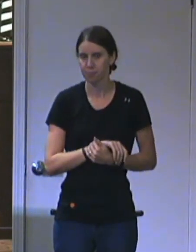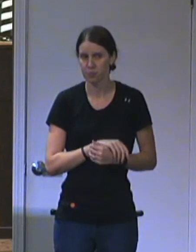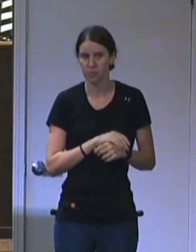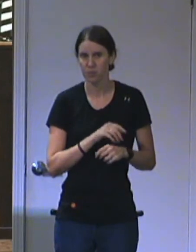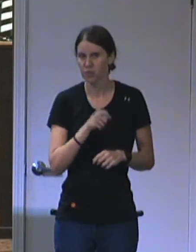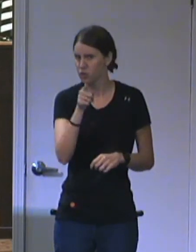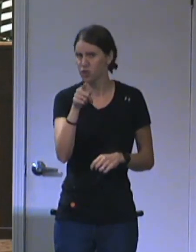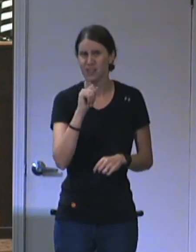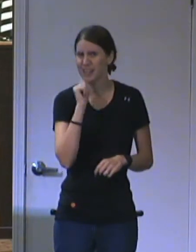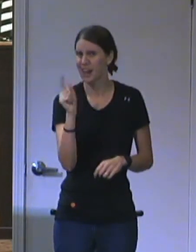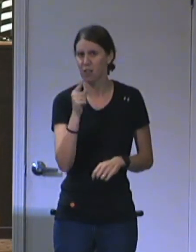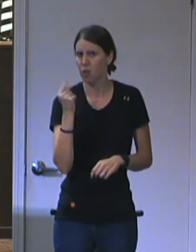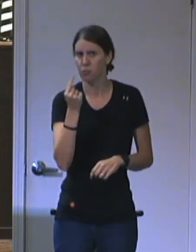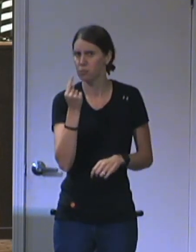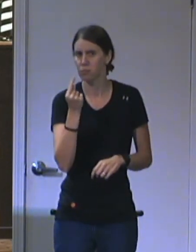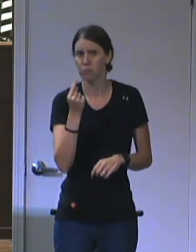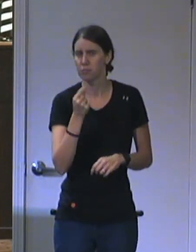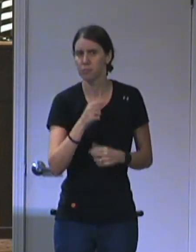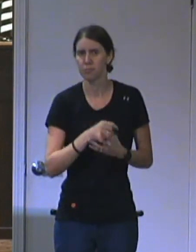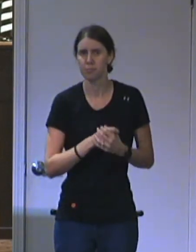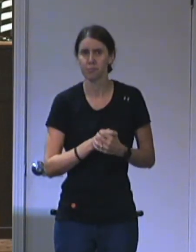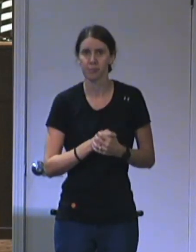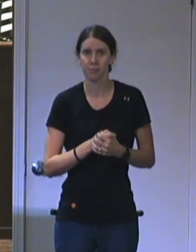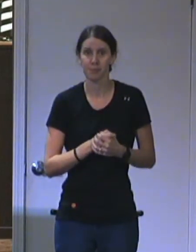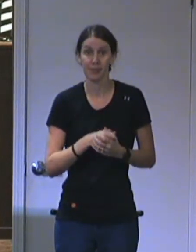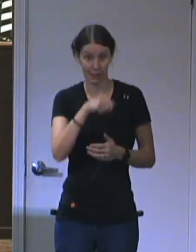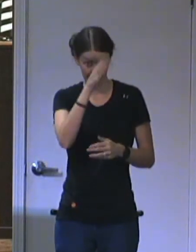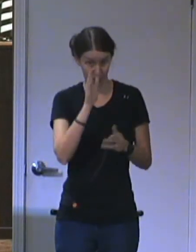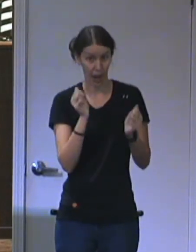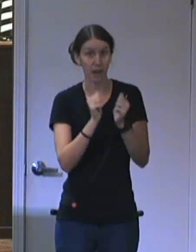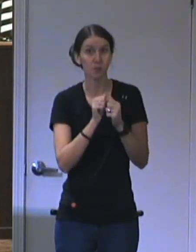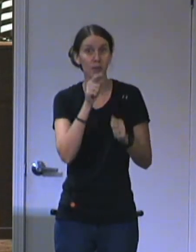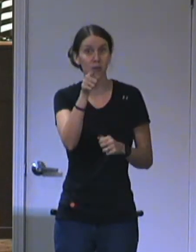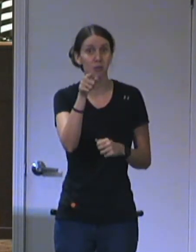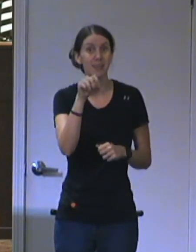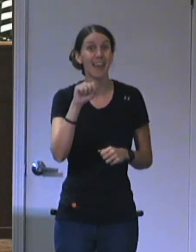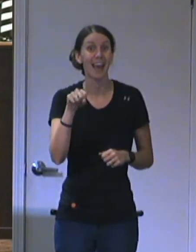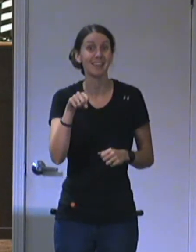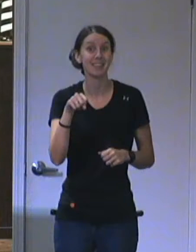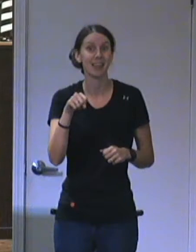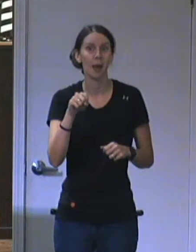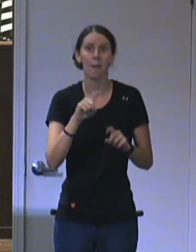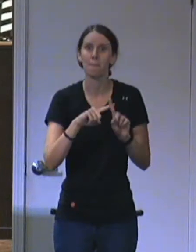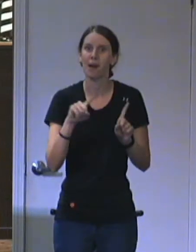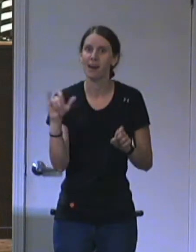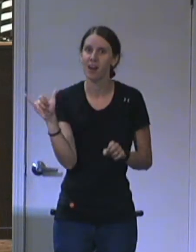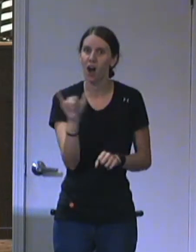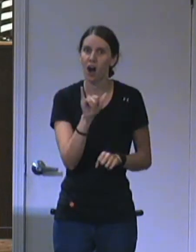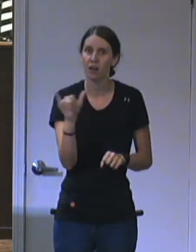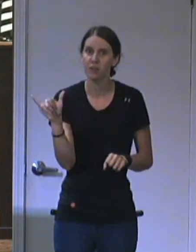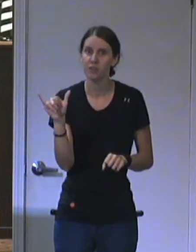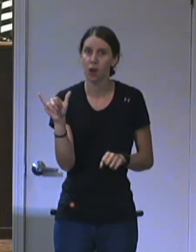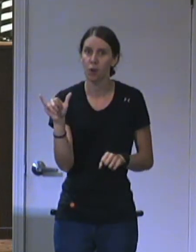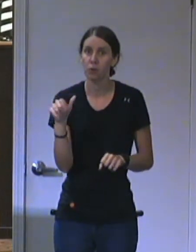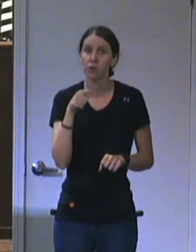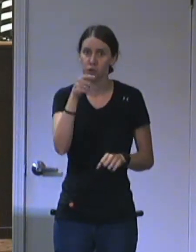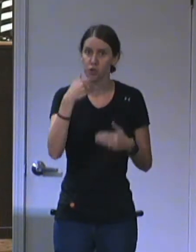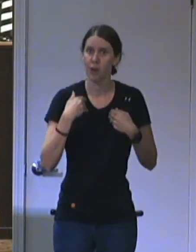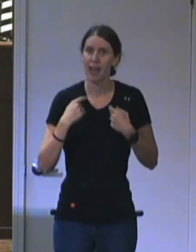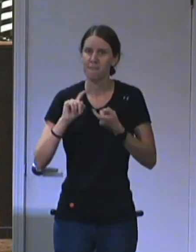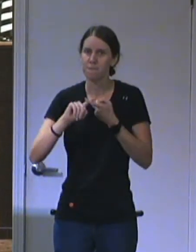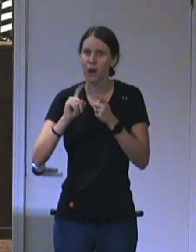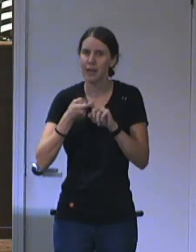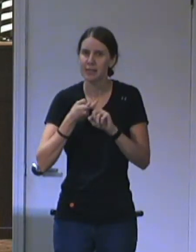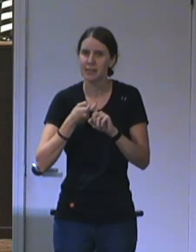you're not alone. Not only is God with you, but there are people that are here with me that